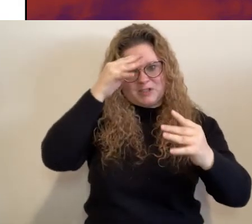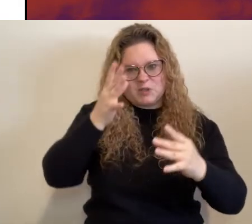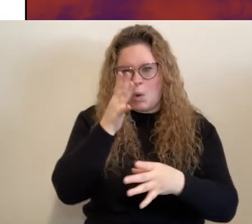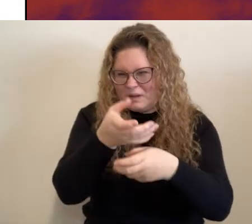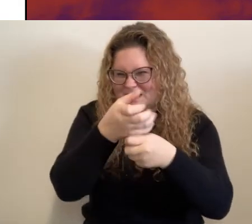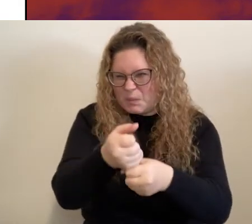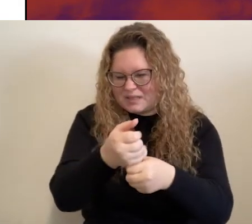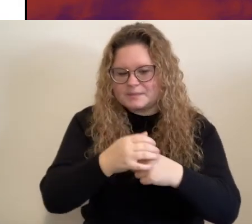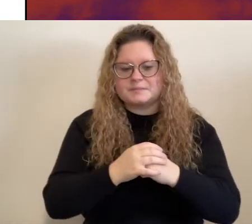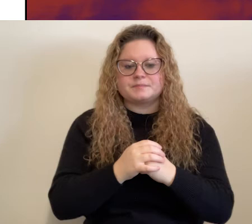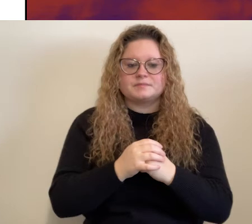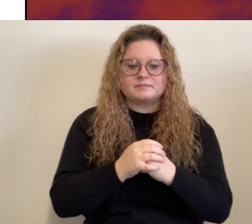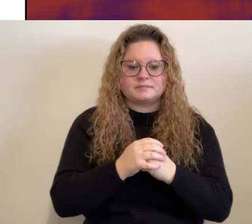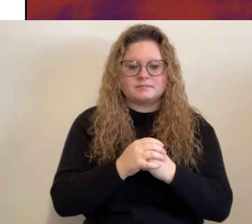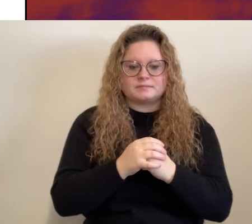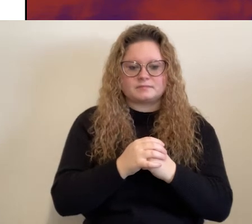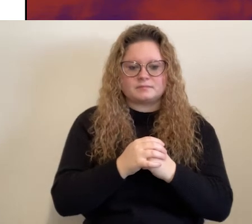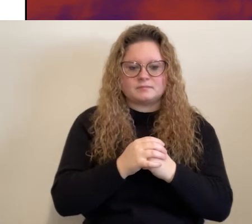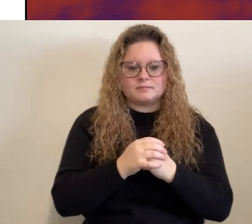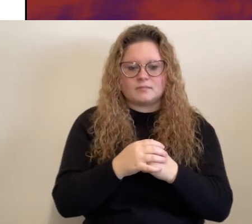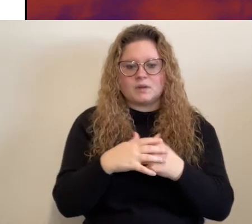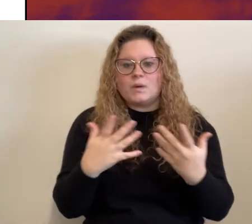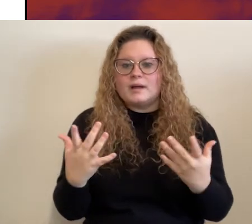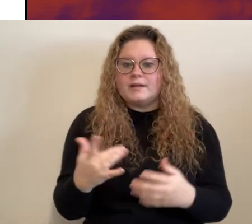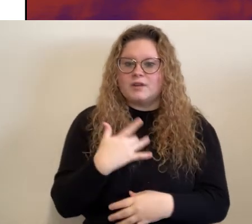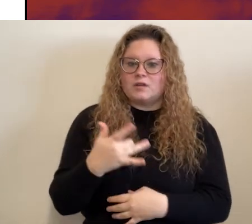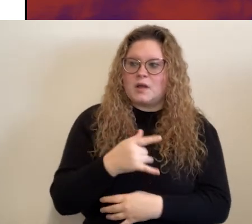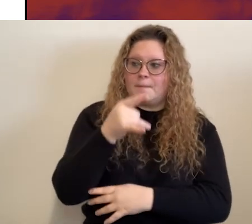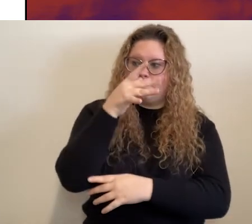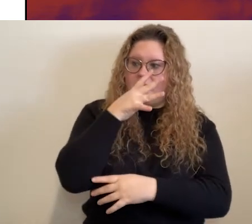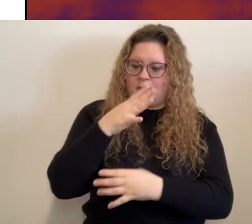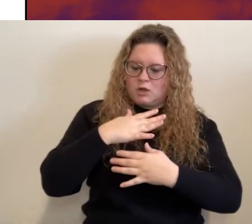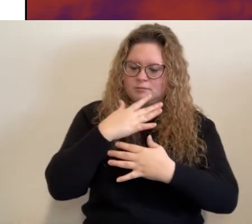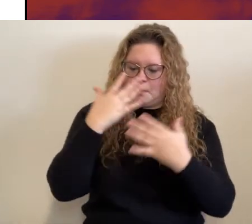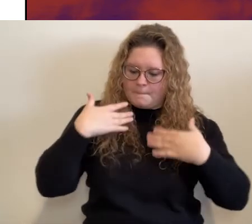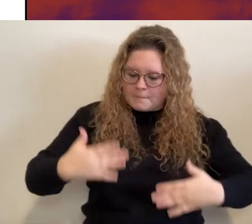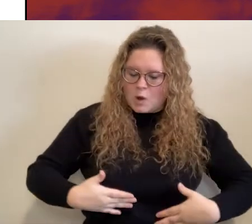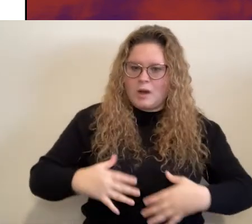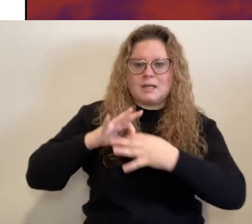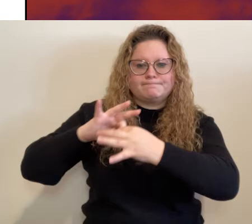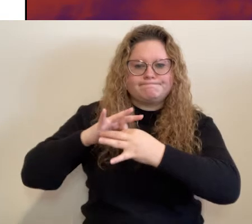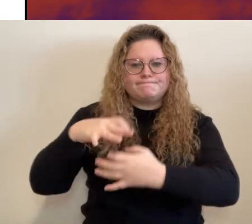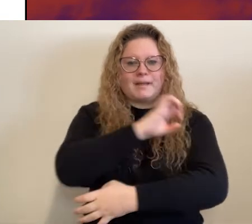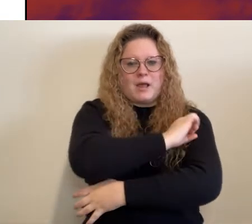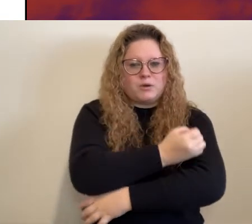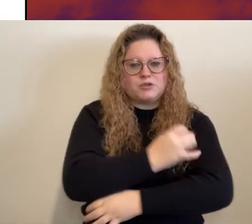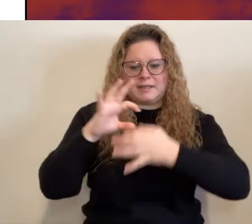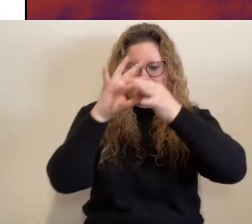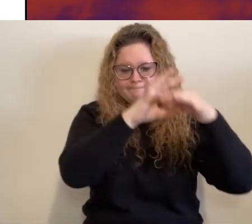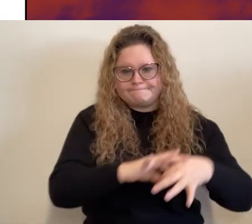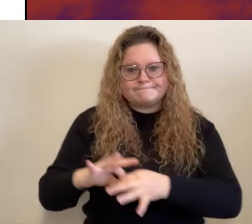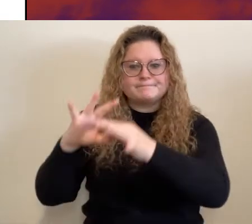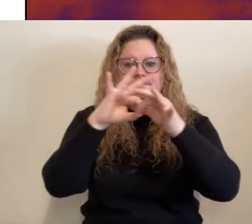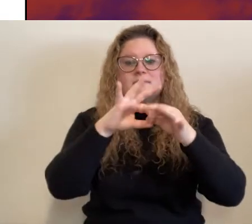through a lot of mother wounding energetic work in summary, and the I was connecting